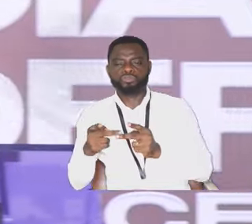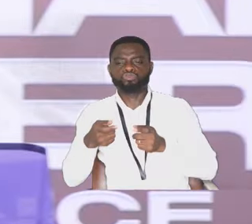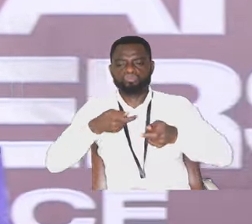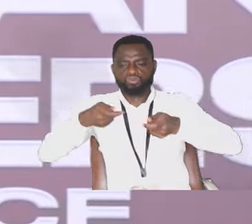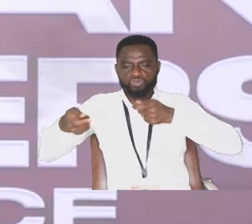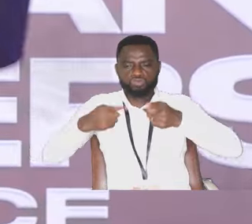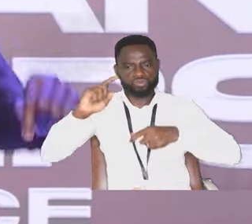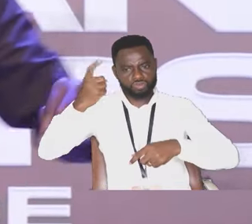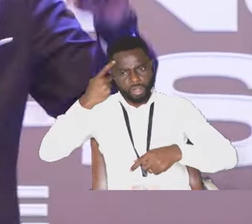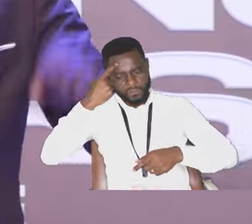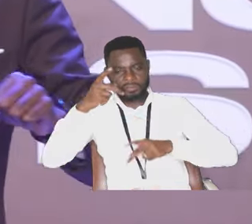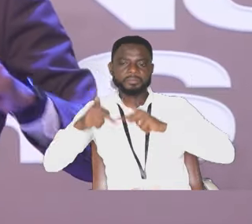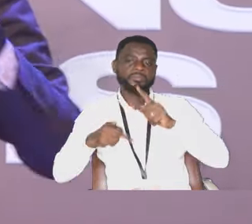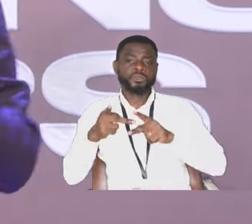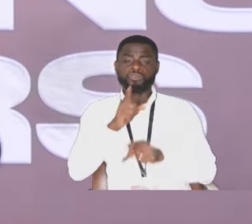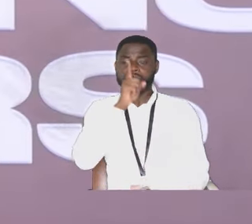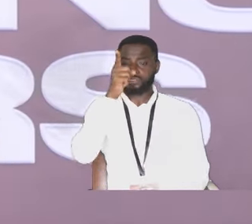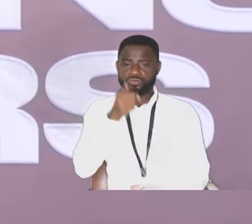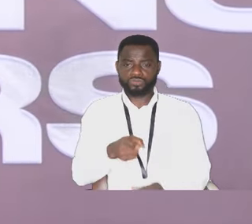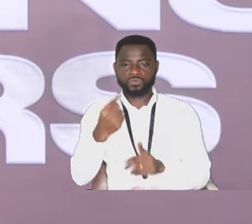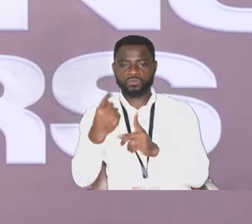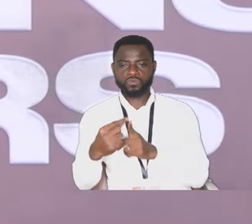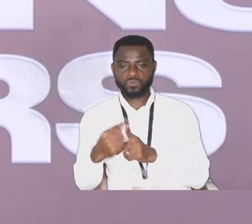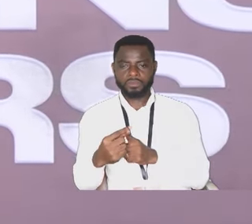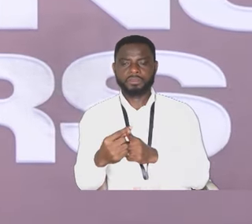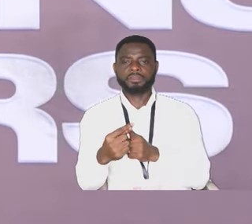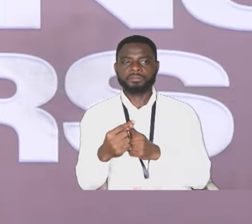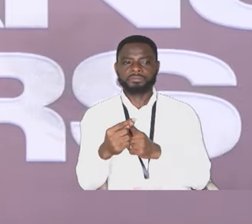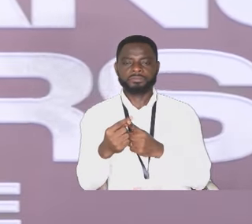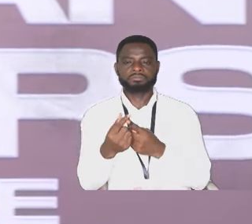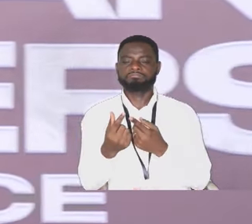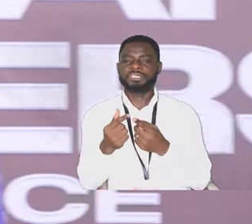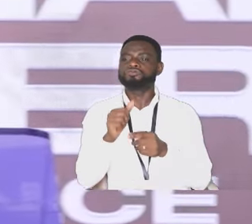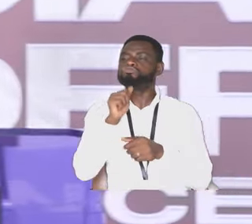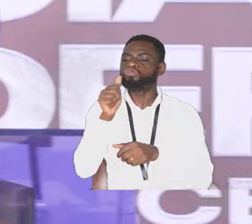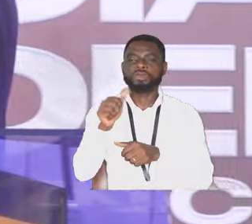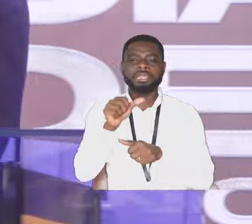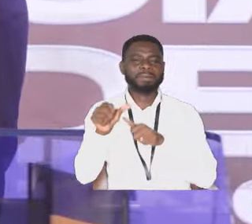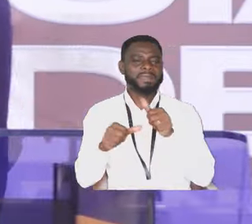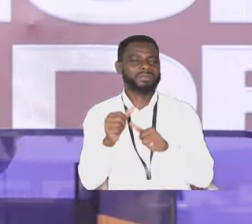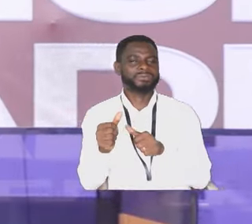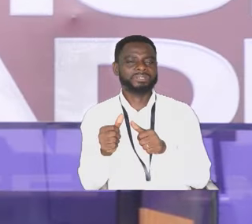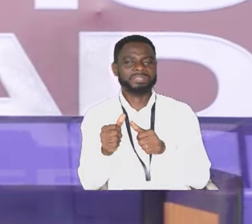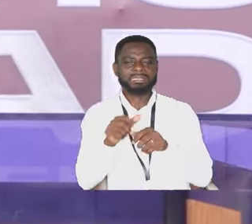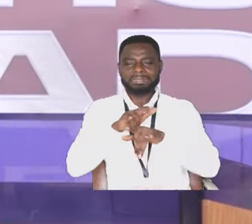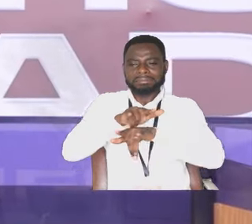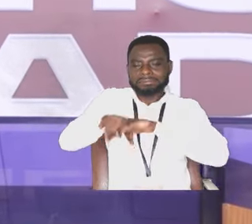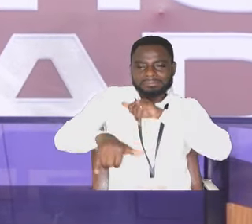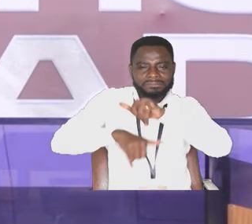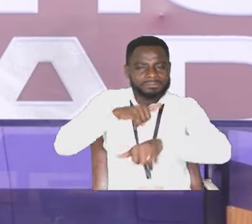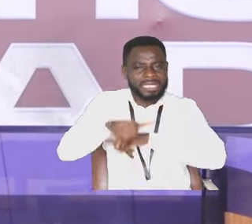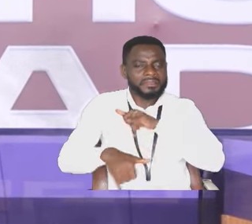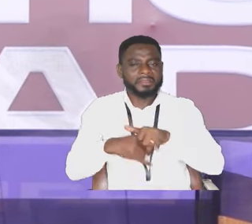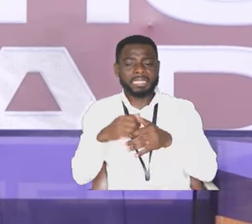So the original word of it has nothing to do with something that is like a deception, something. So